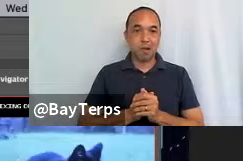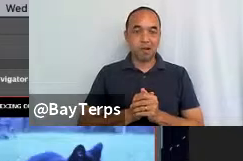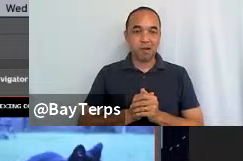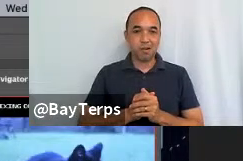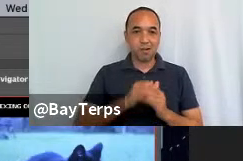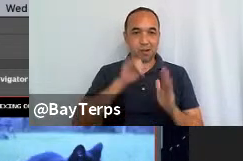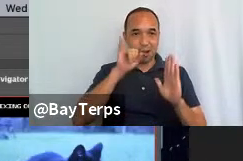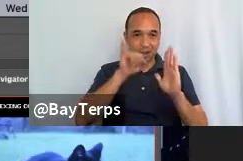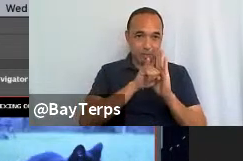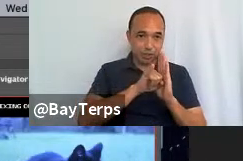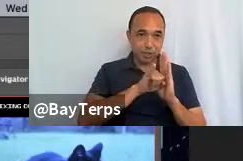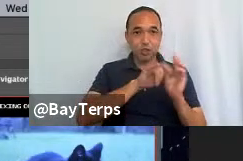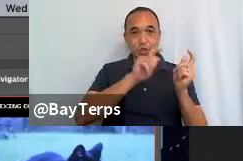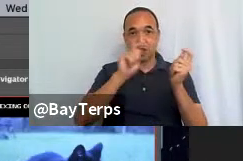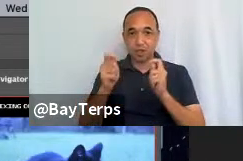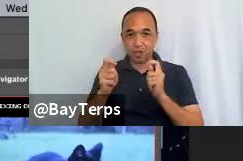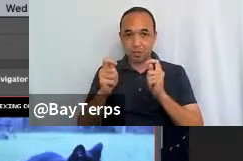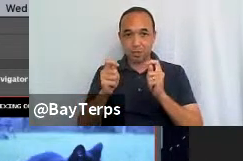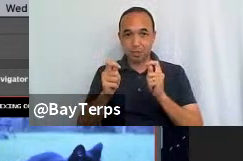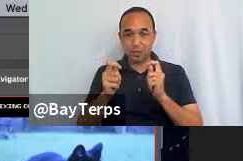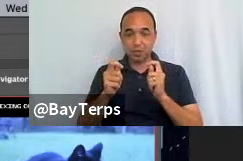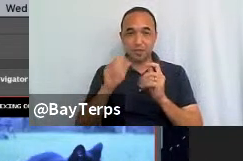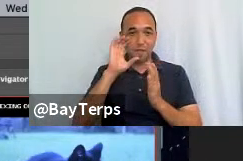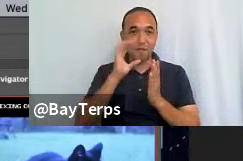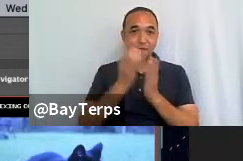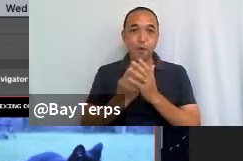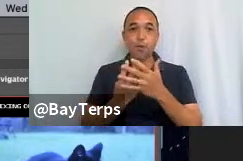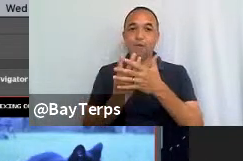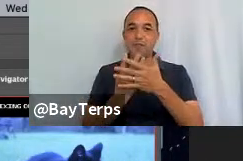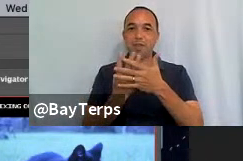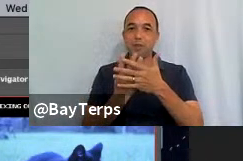image adjustments photo filter.